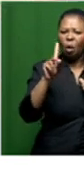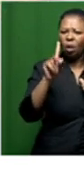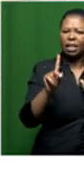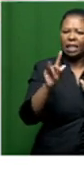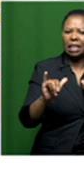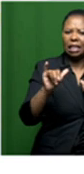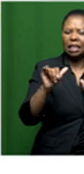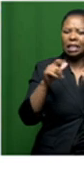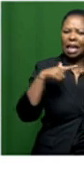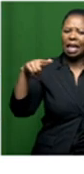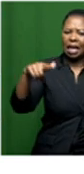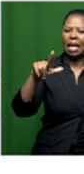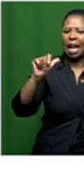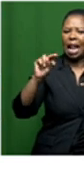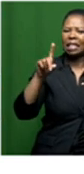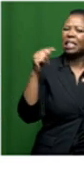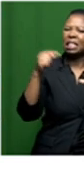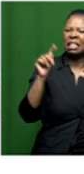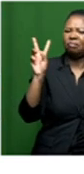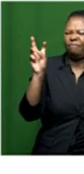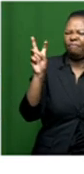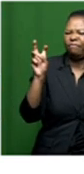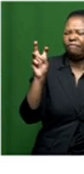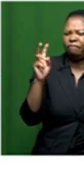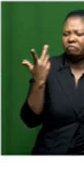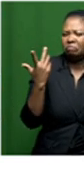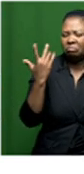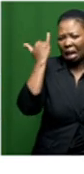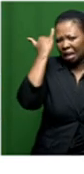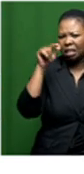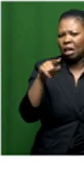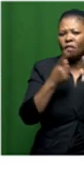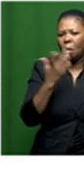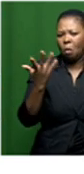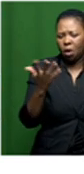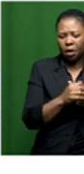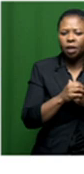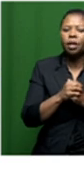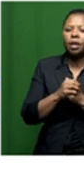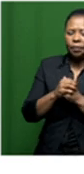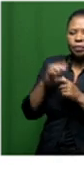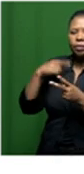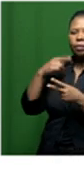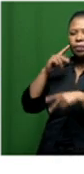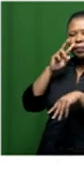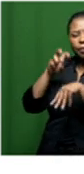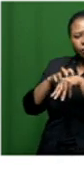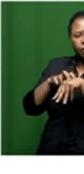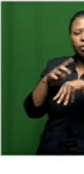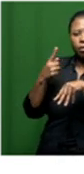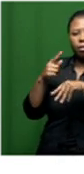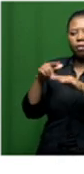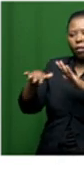How did you come up with that title? We have this need to have some kind of